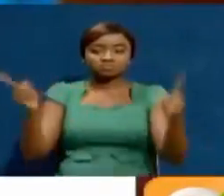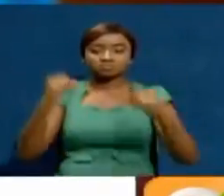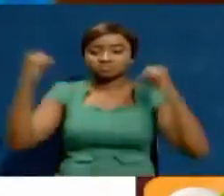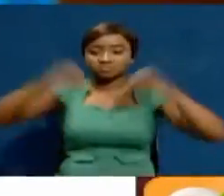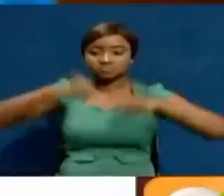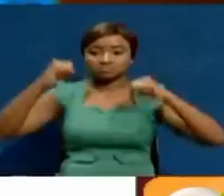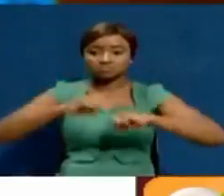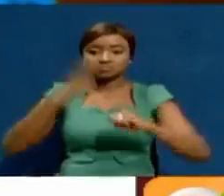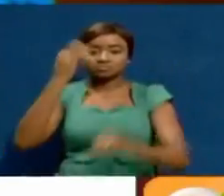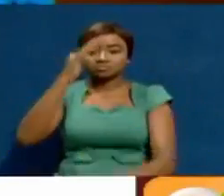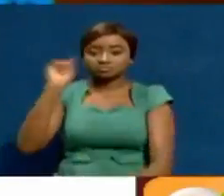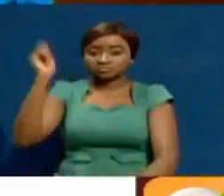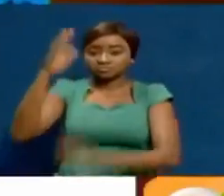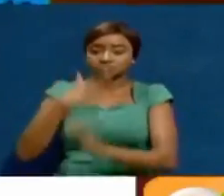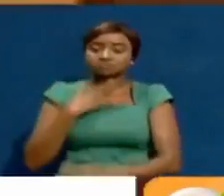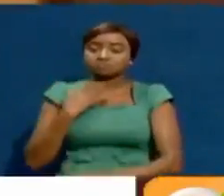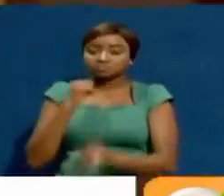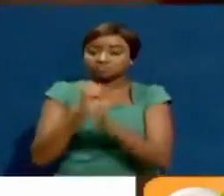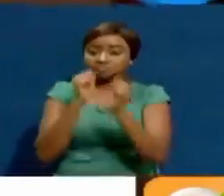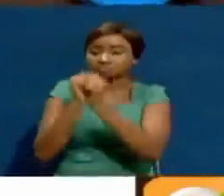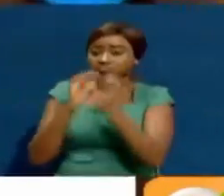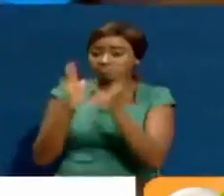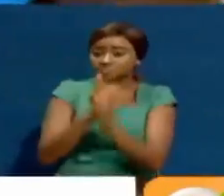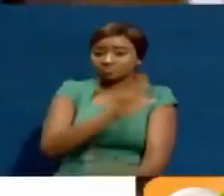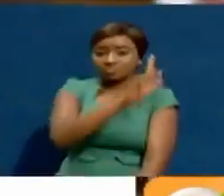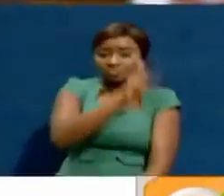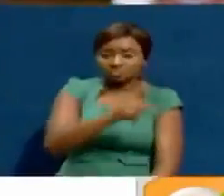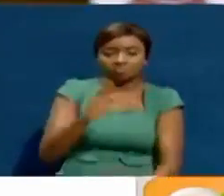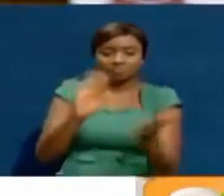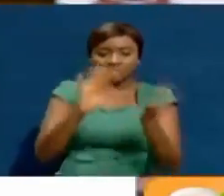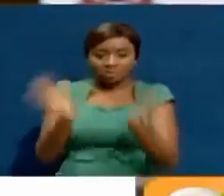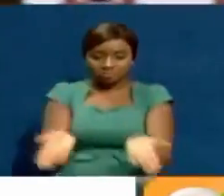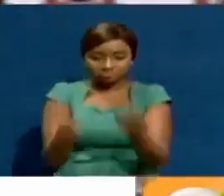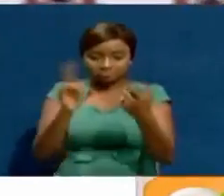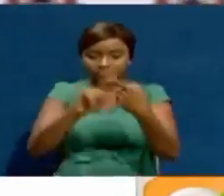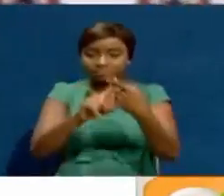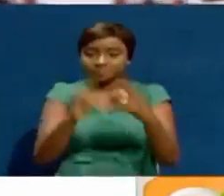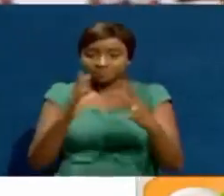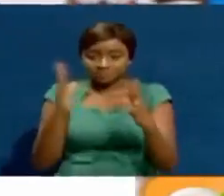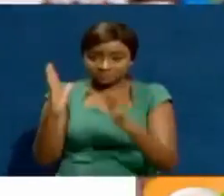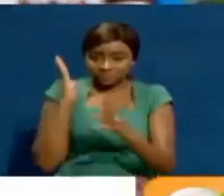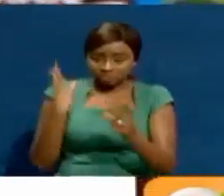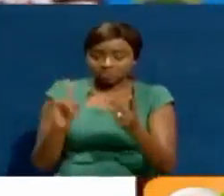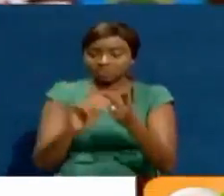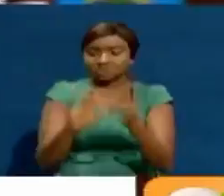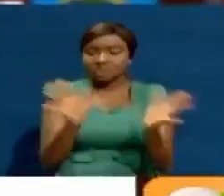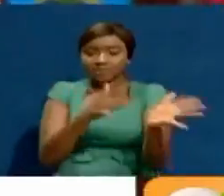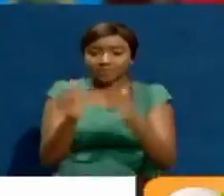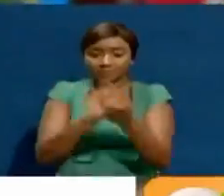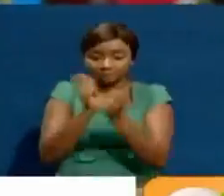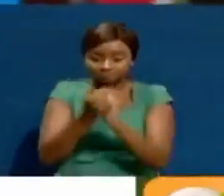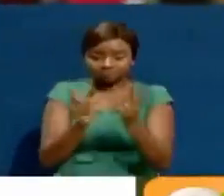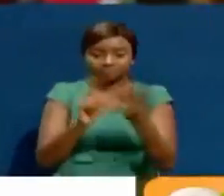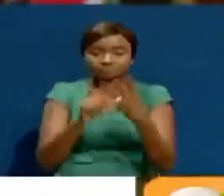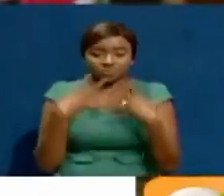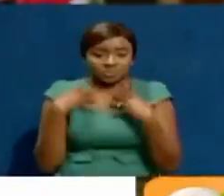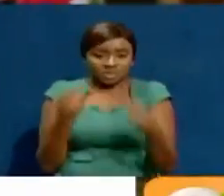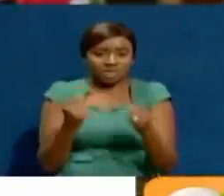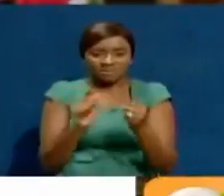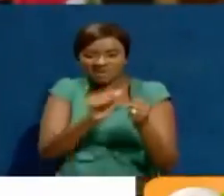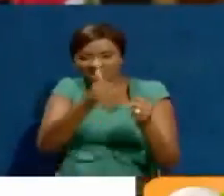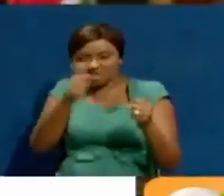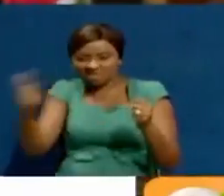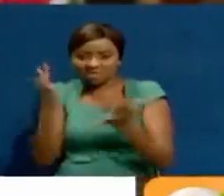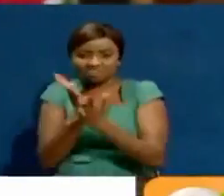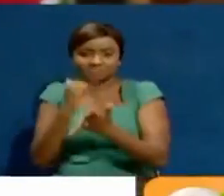as Kenya seeks to collaborate with the UK on regional security, climate change, health and other sectors. The UK minister